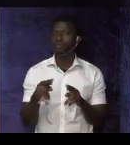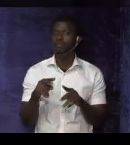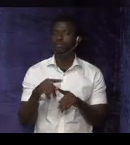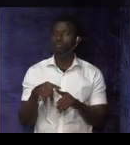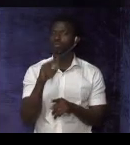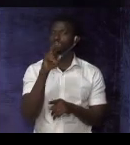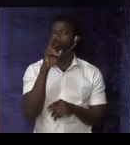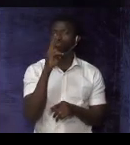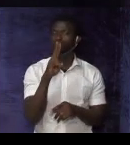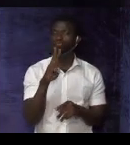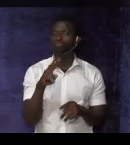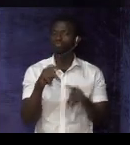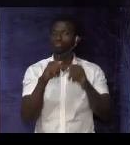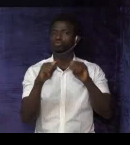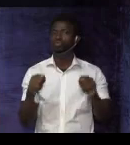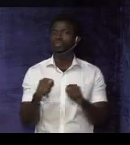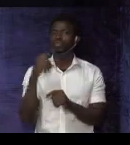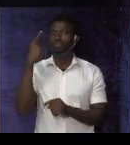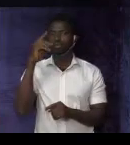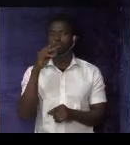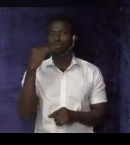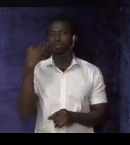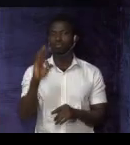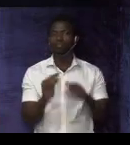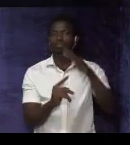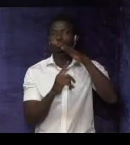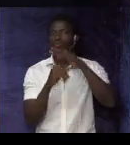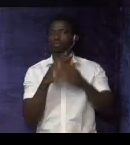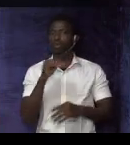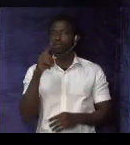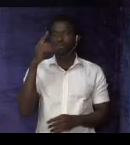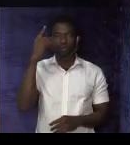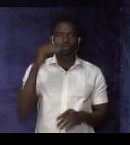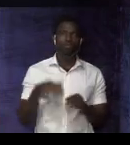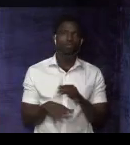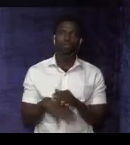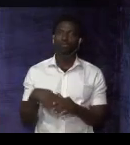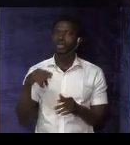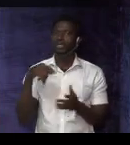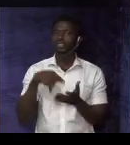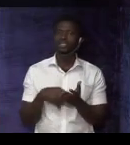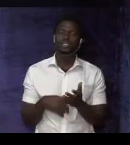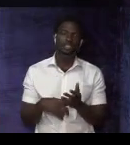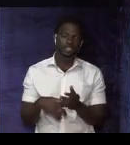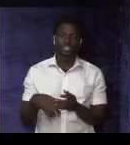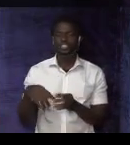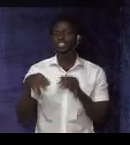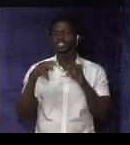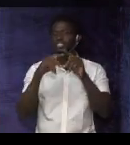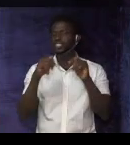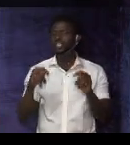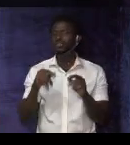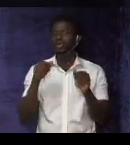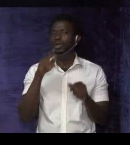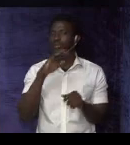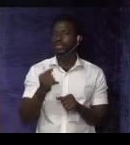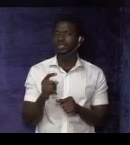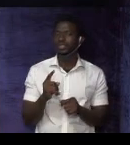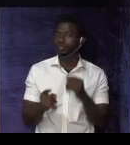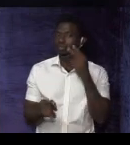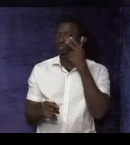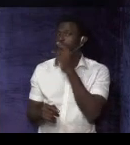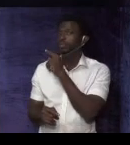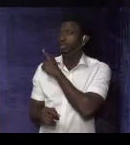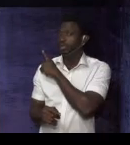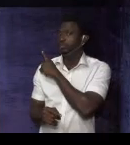2 triangles, 1 for the top and 1 for the bottom. And now this triangle can be anywhere. One can be here and the other one can be